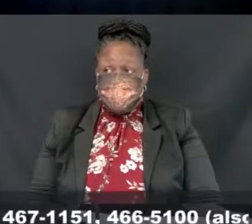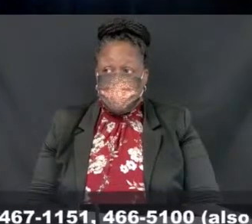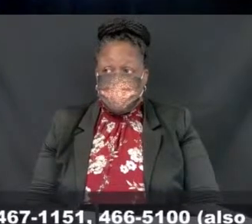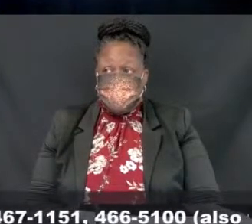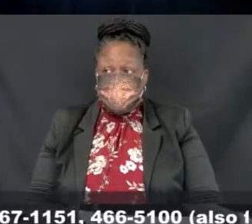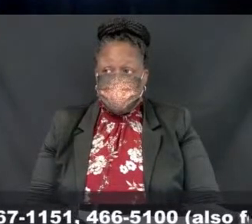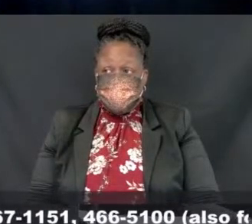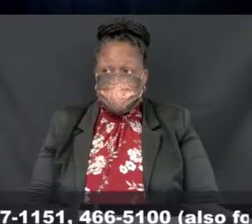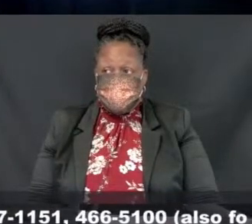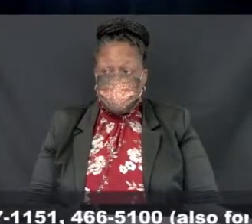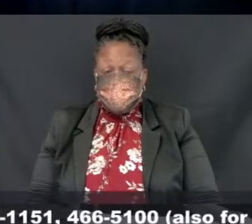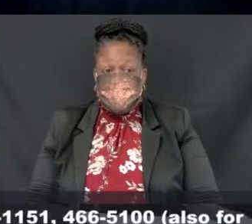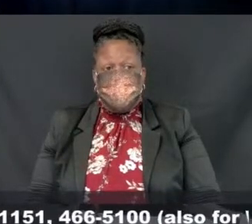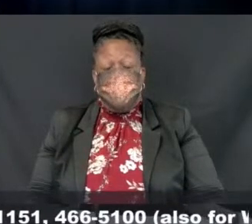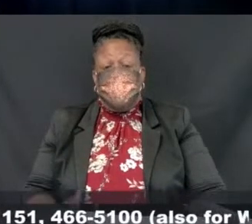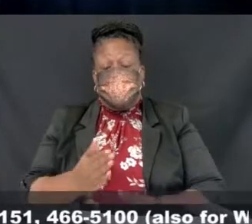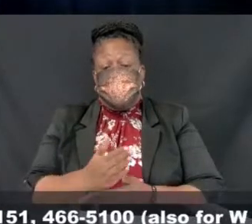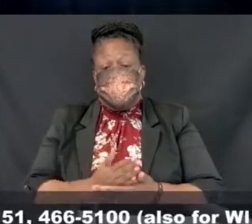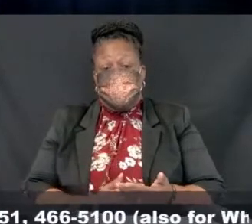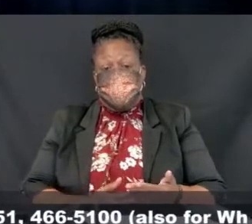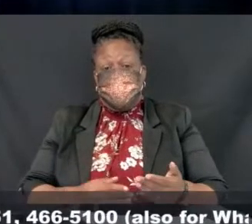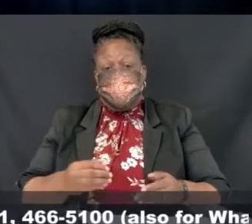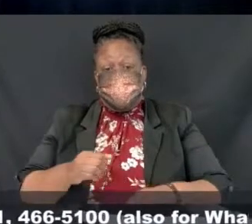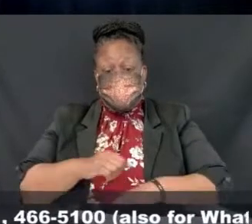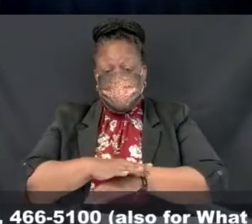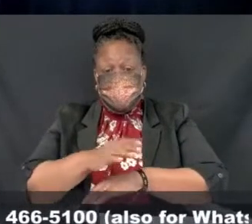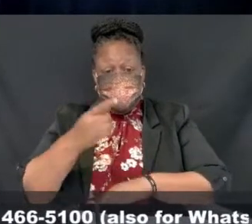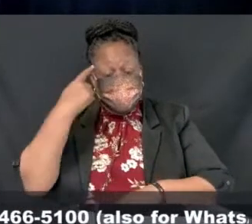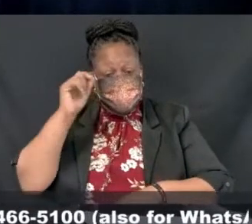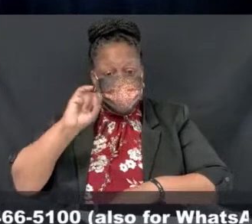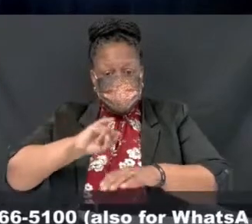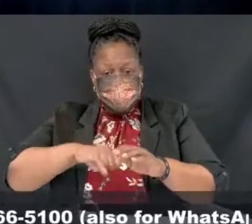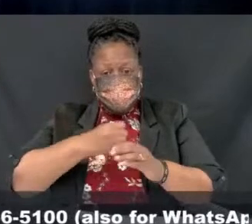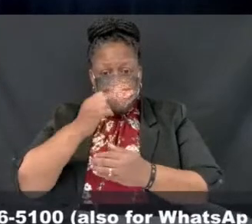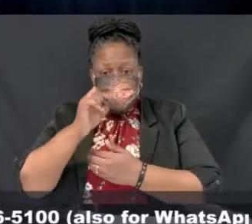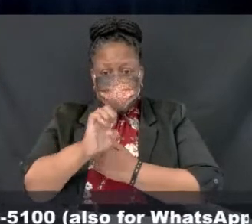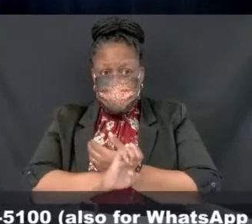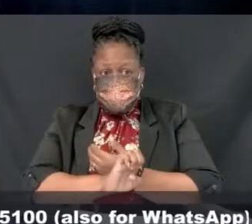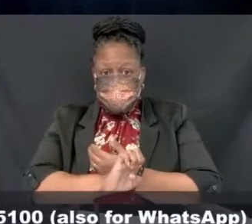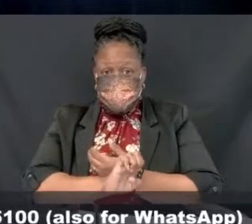slated for June this year. I say this to